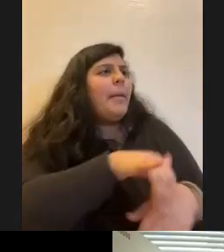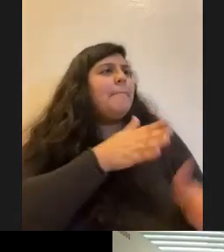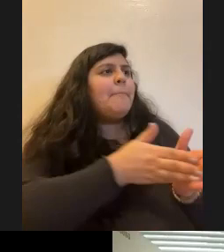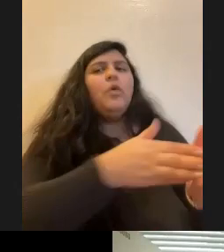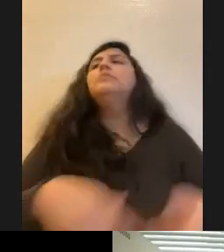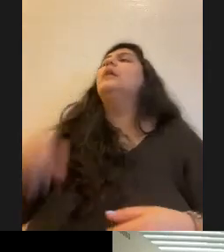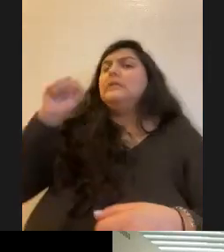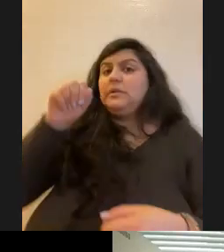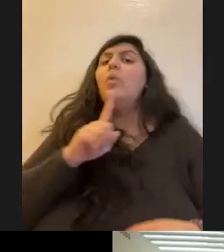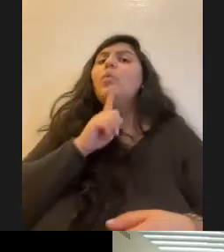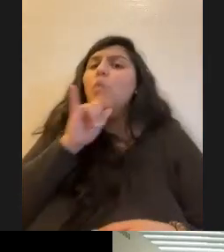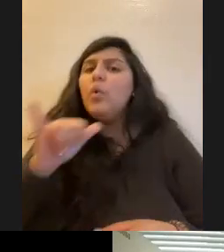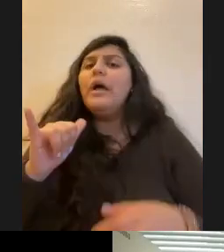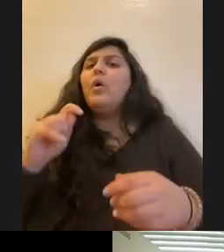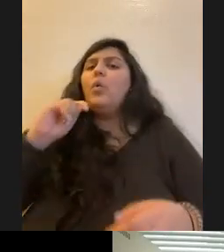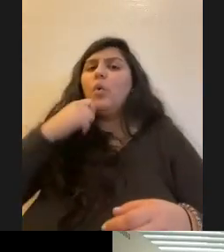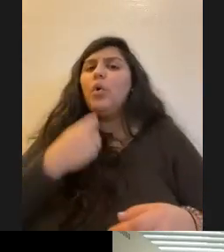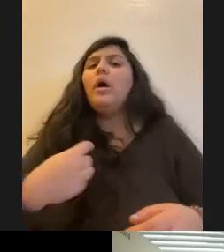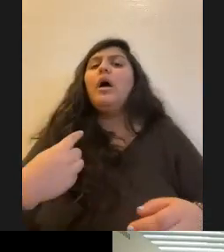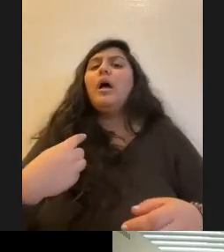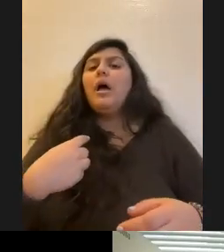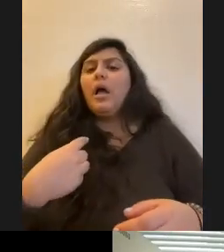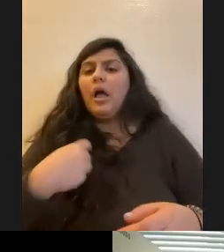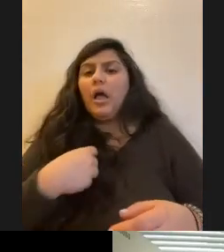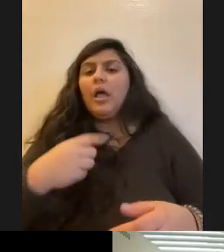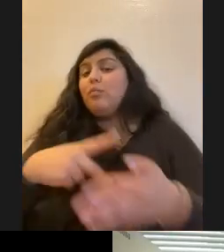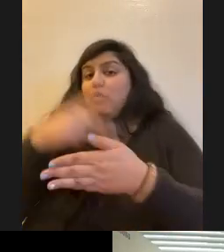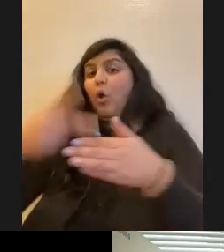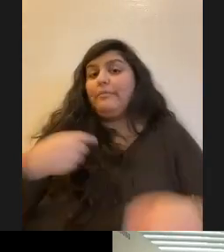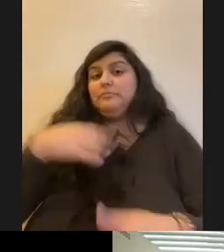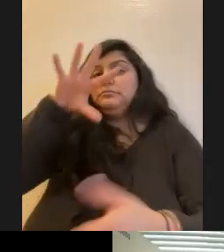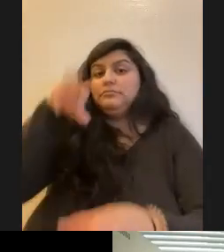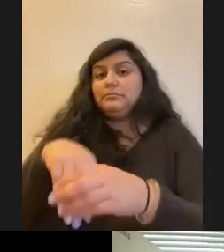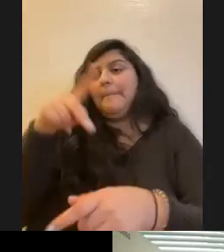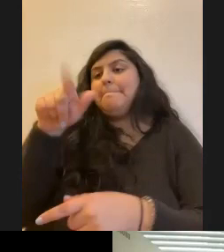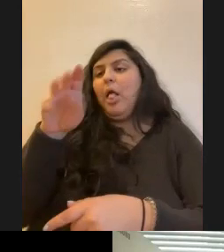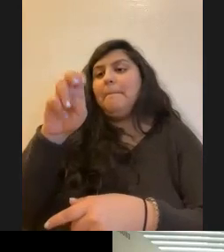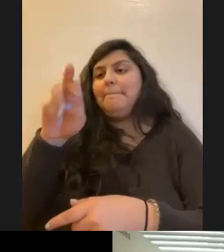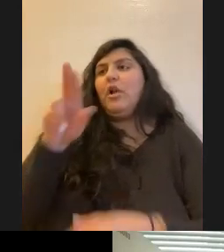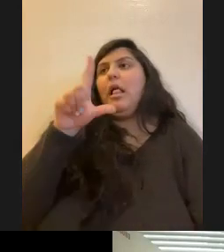really cool. The program I'm a part of is the Palmer LTER.